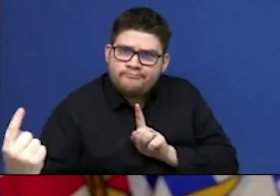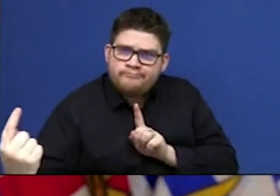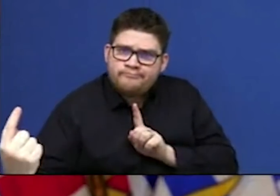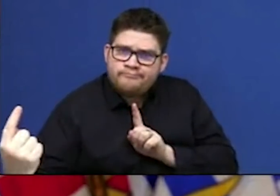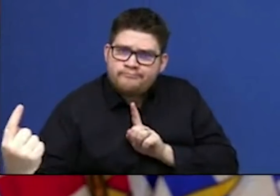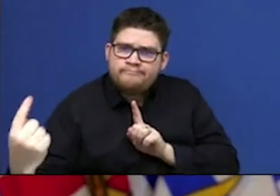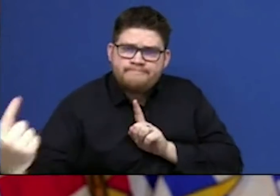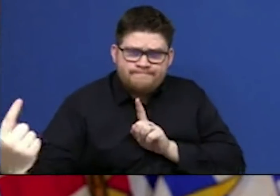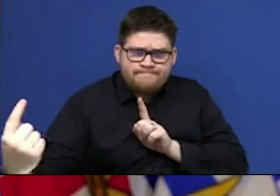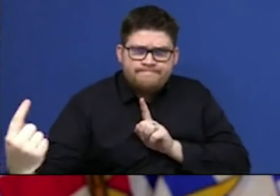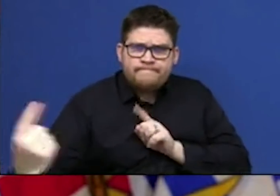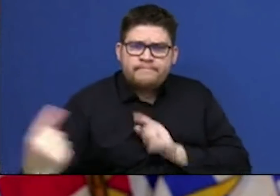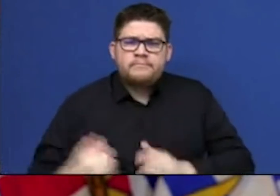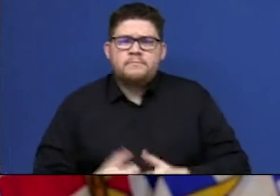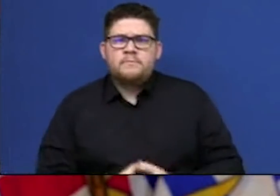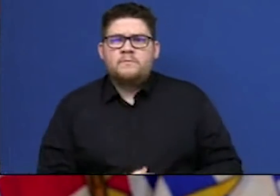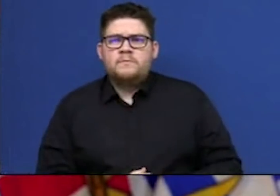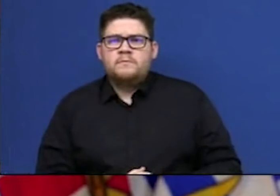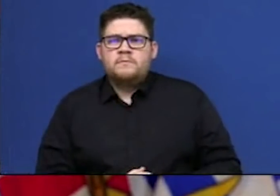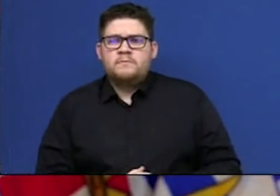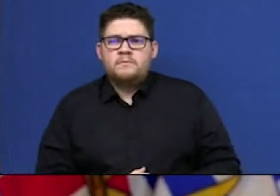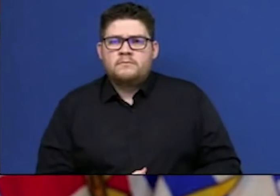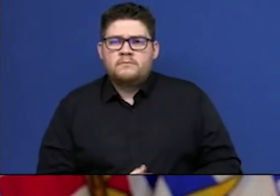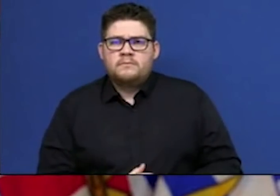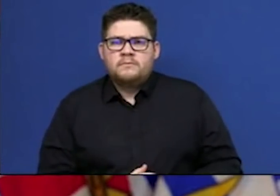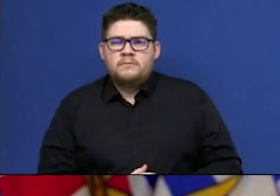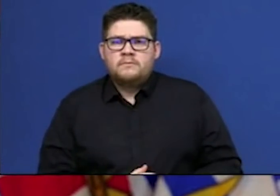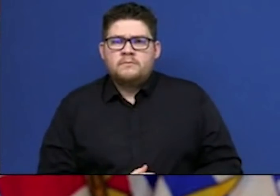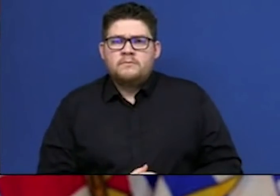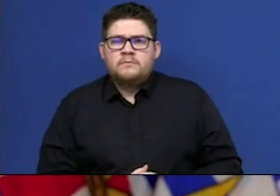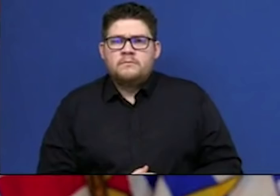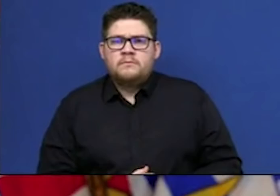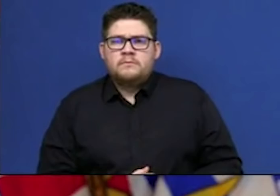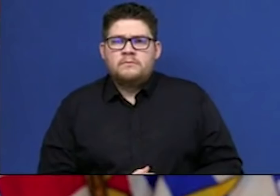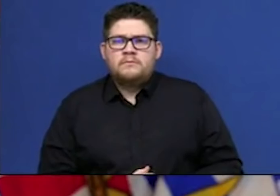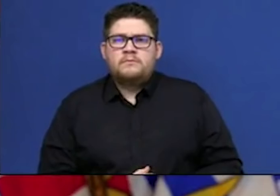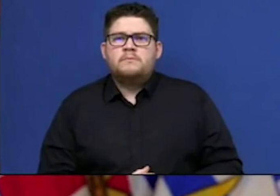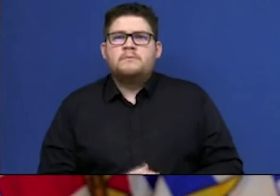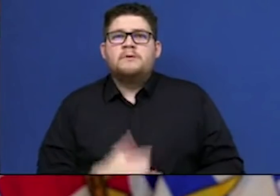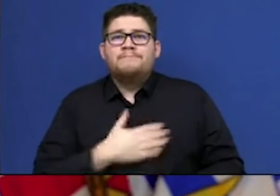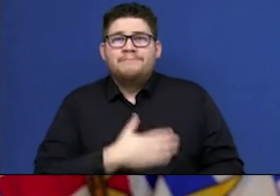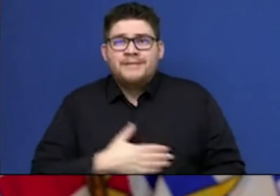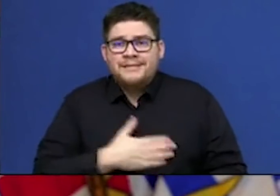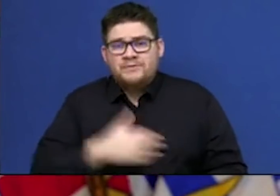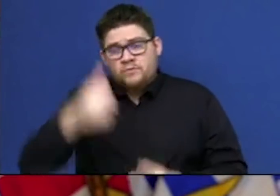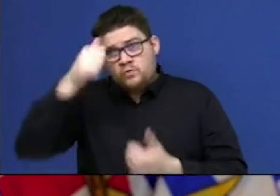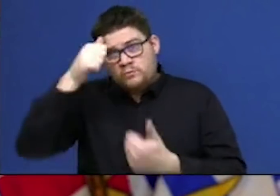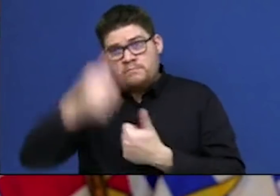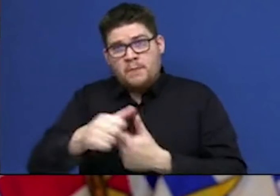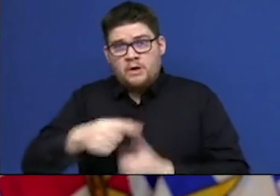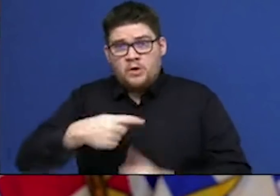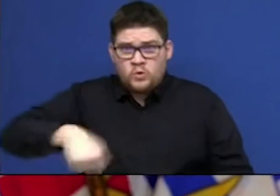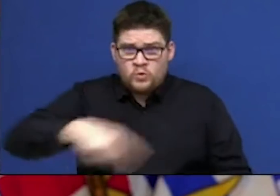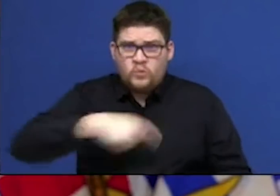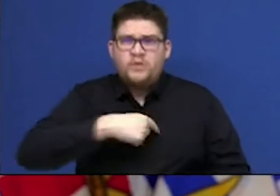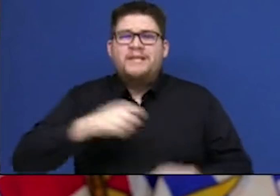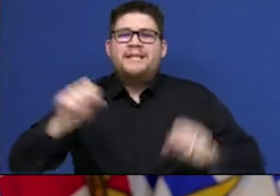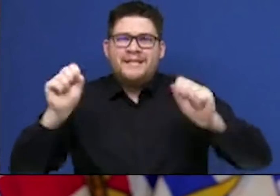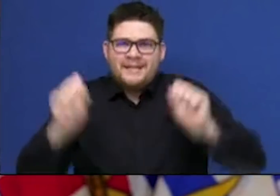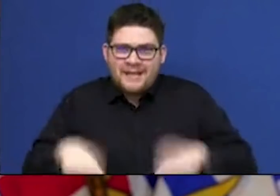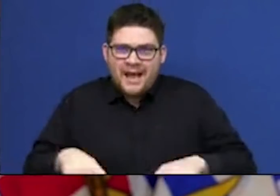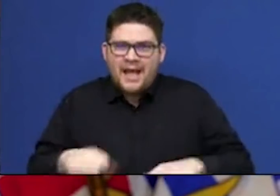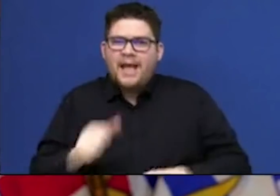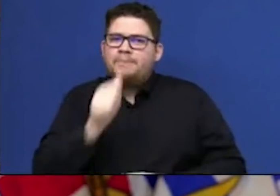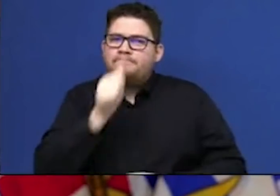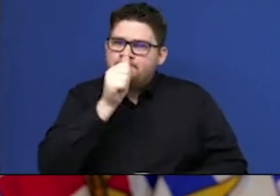weeks. I'm asking you to remember that we can get through this, that this is another one of those challenging